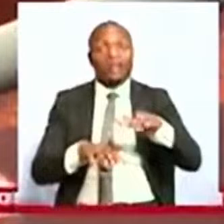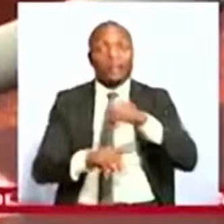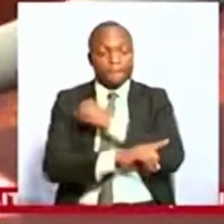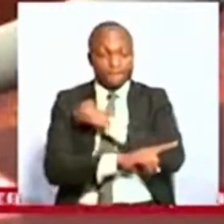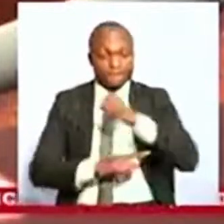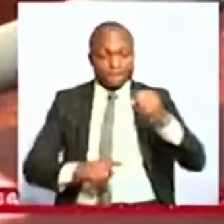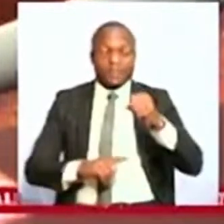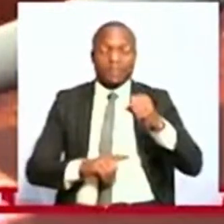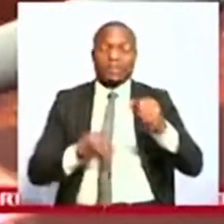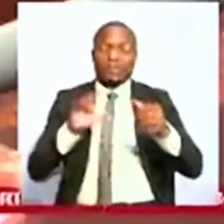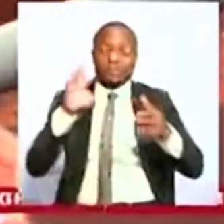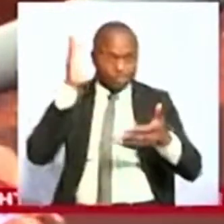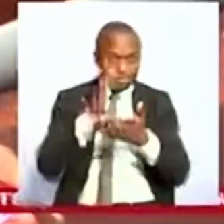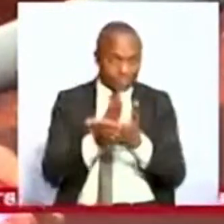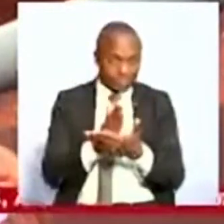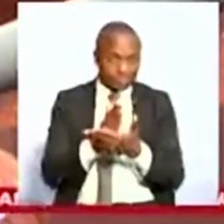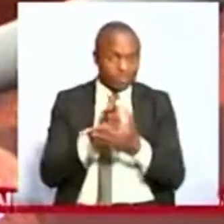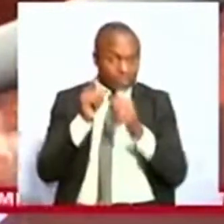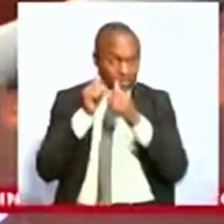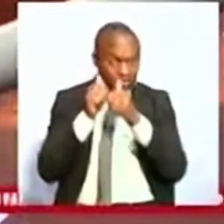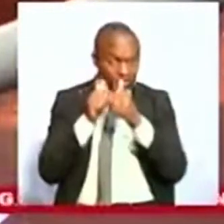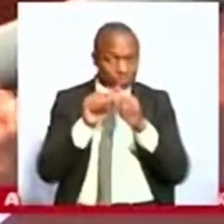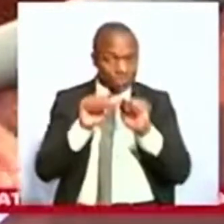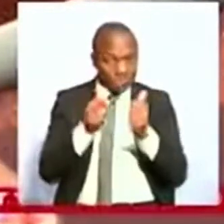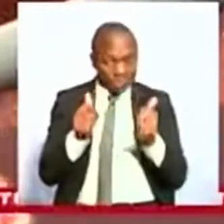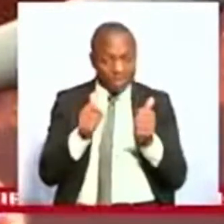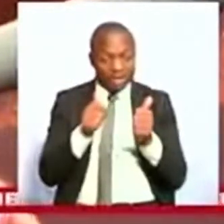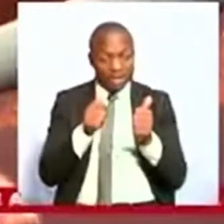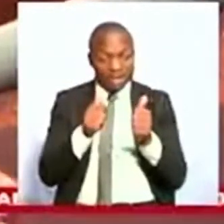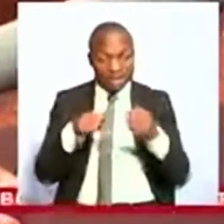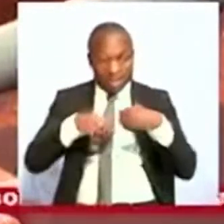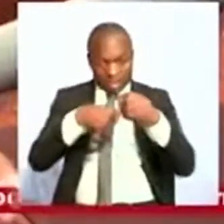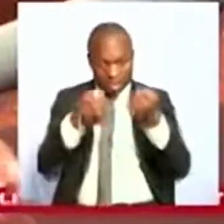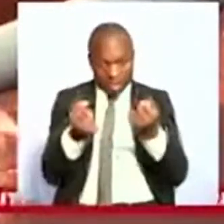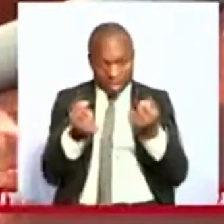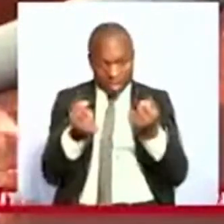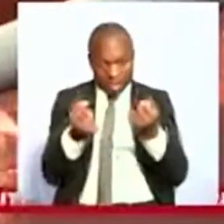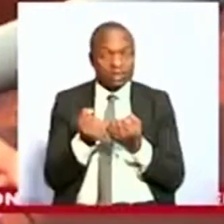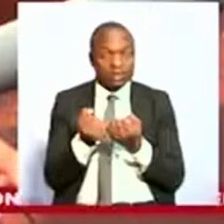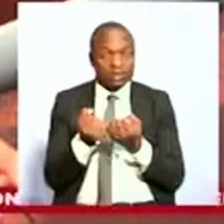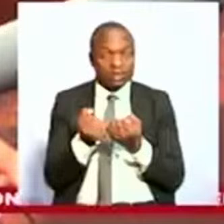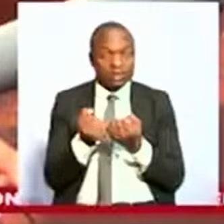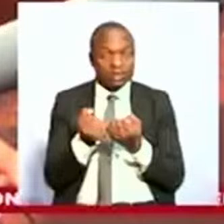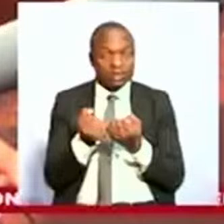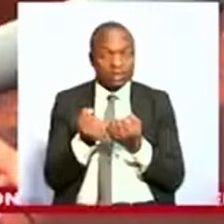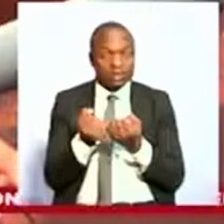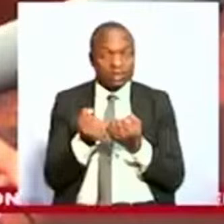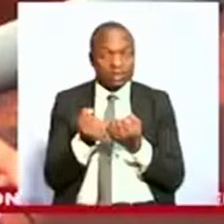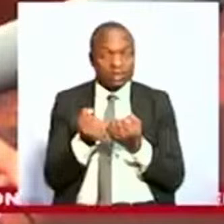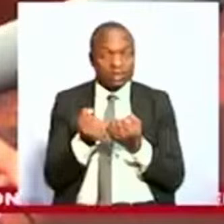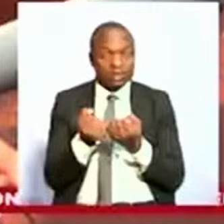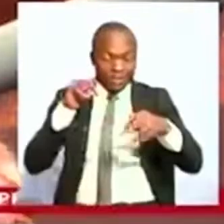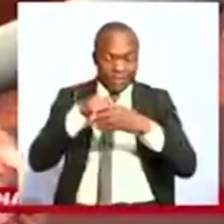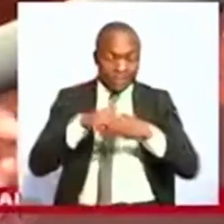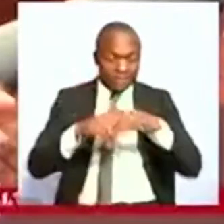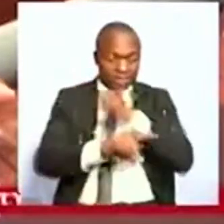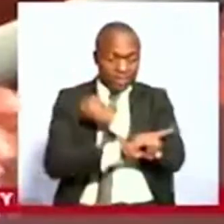was banned. And accordingly, the sections which made to the death penalty in the Penal